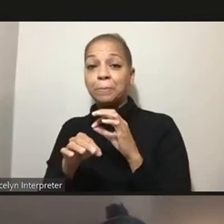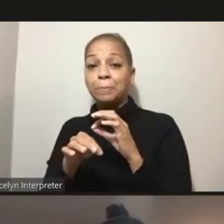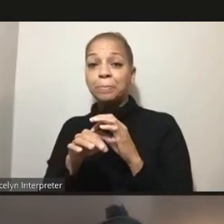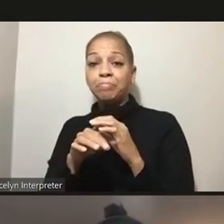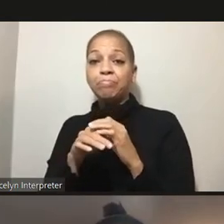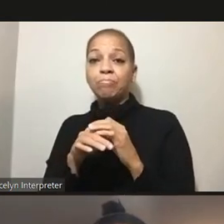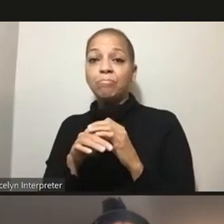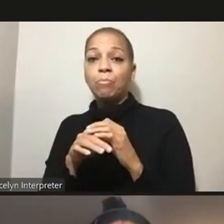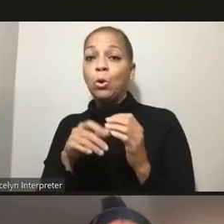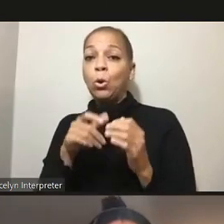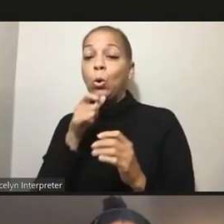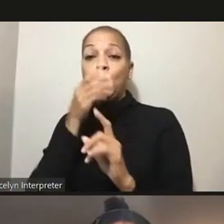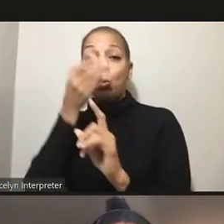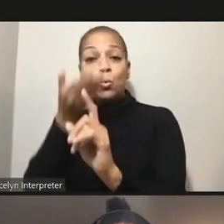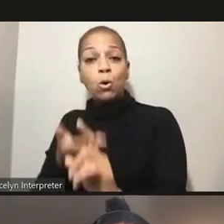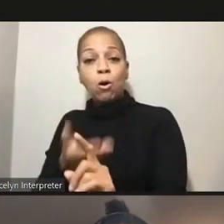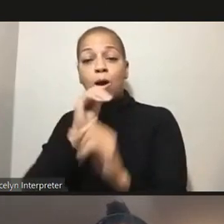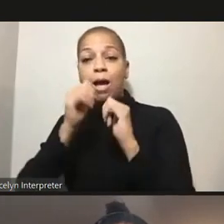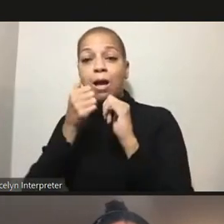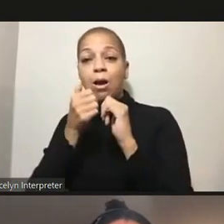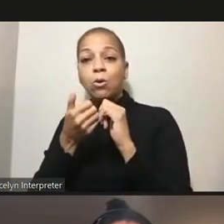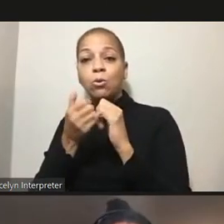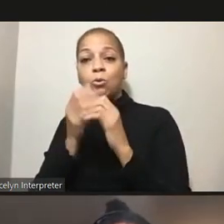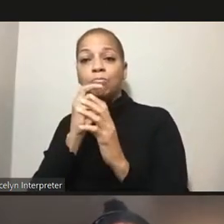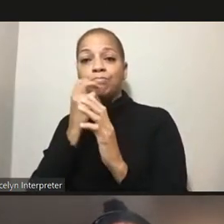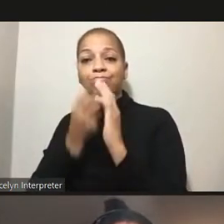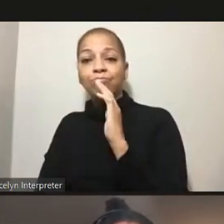who you are and how you embody your practice?